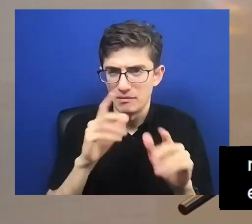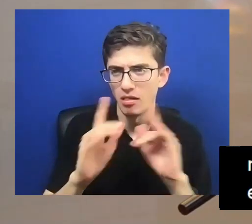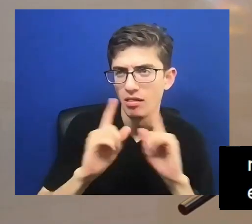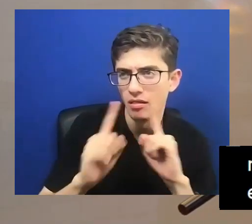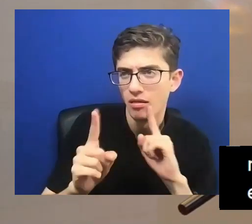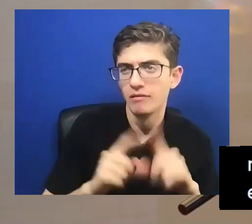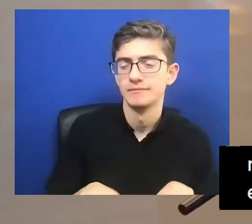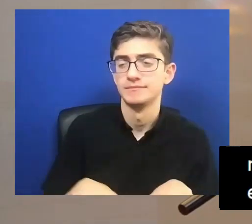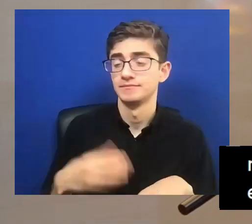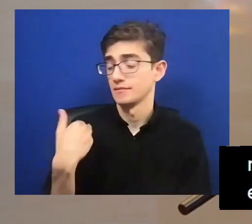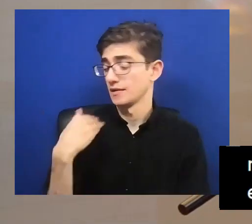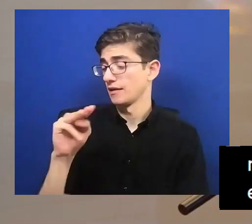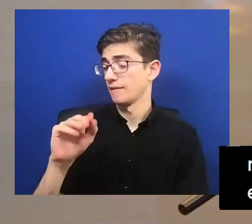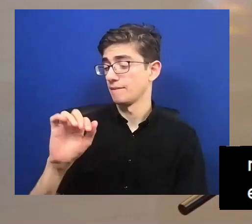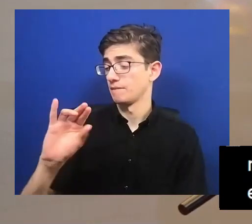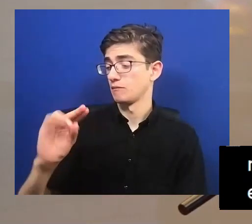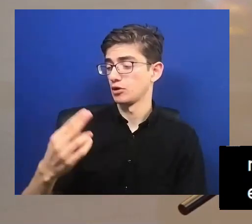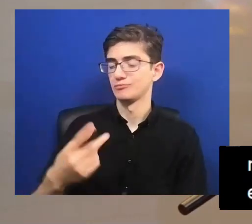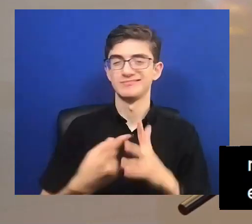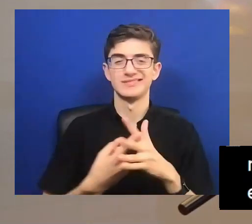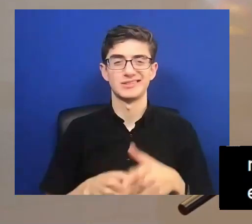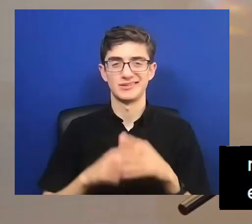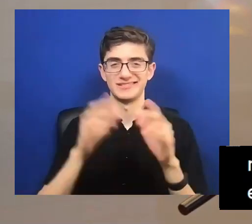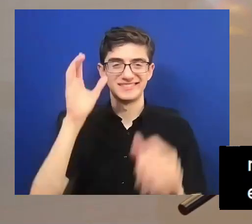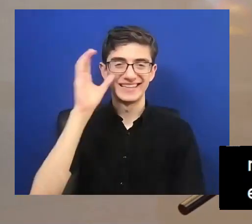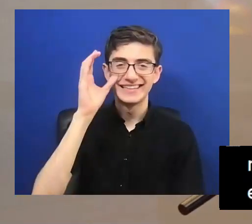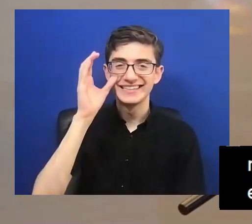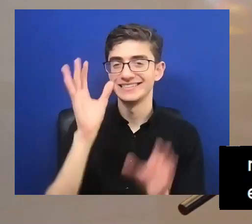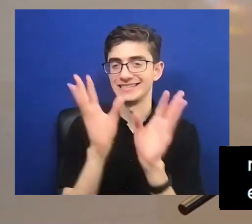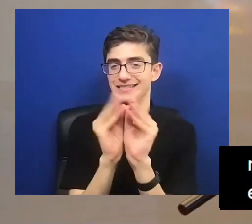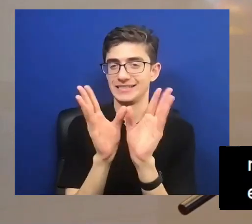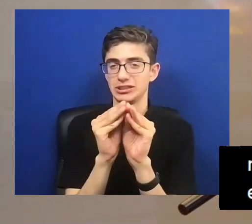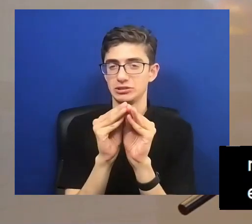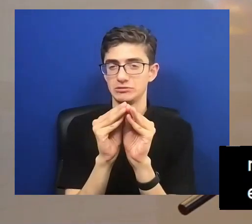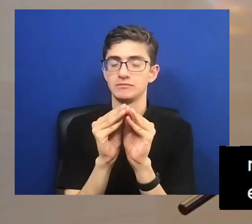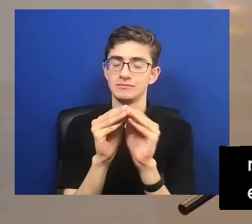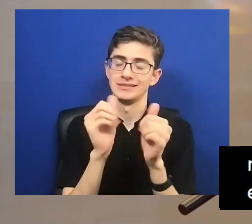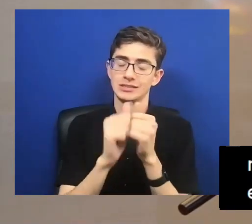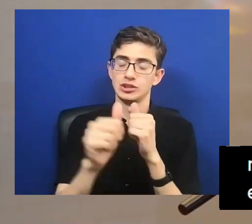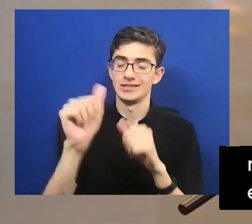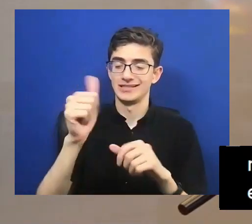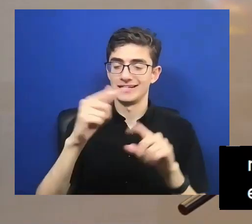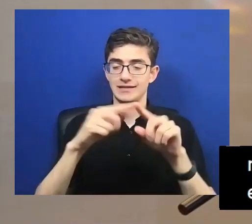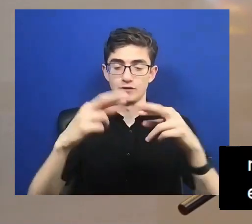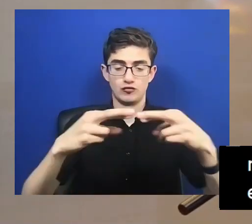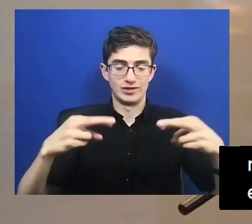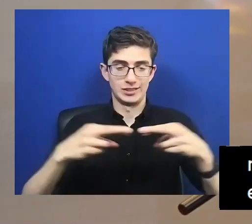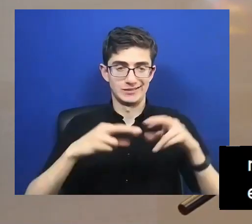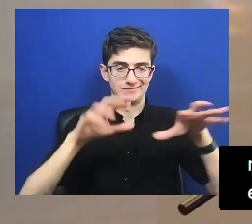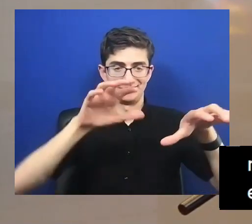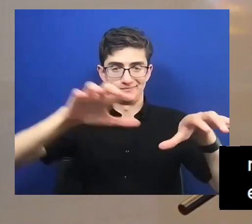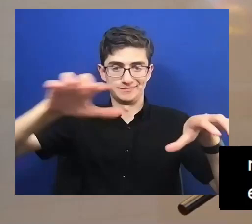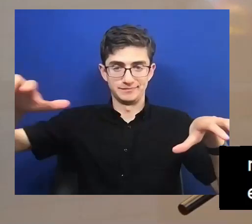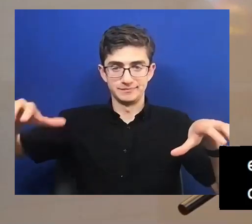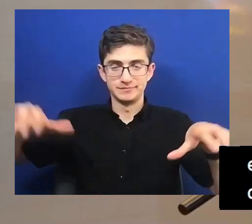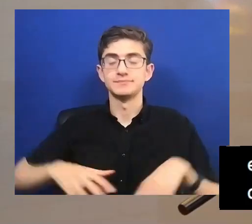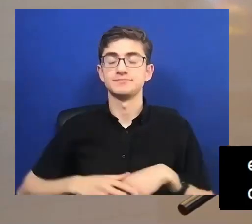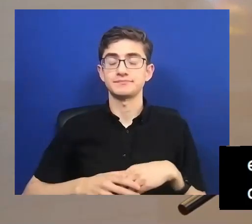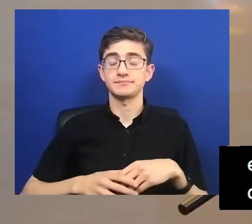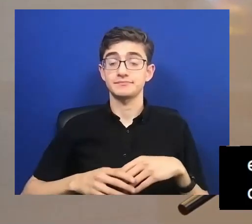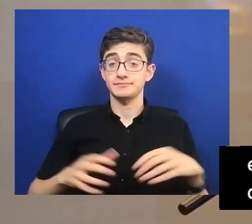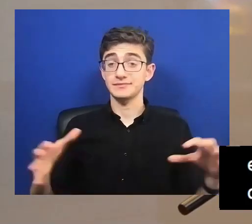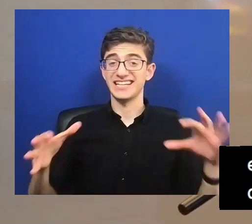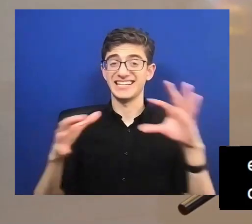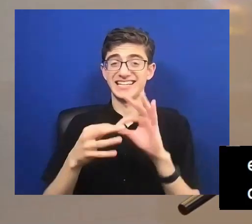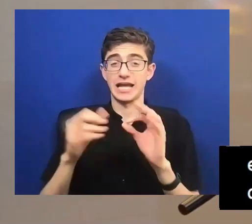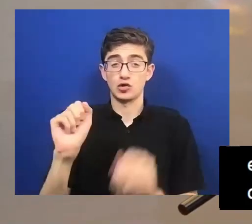digital equity listening sessions in each of the 10 regions. The ConnectALL team partnered with